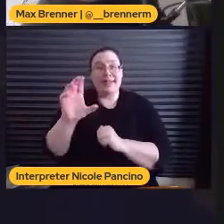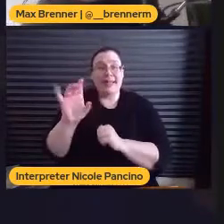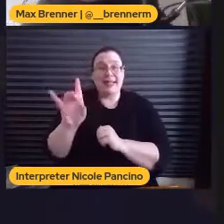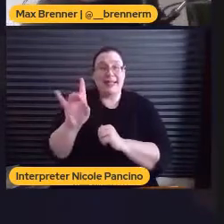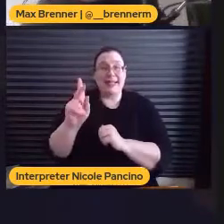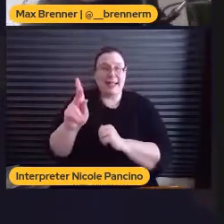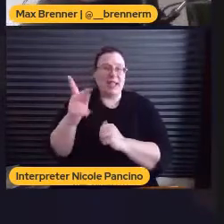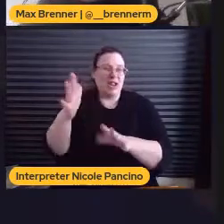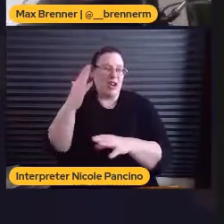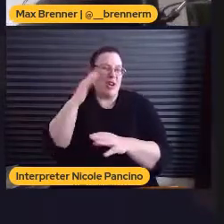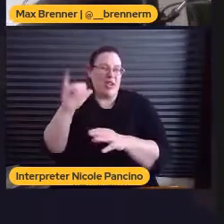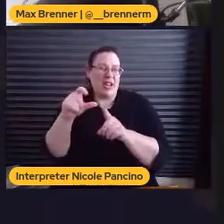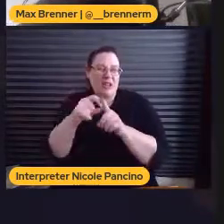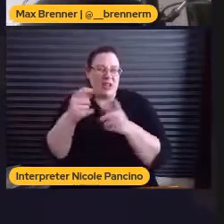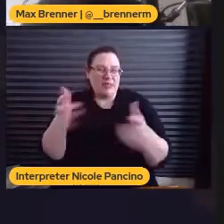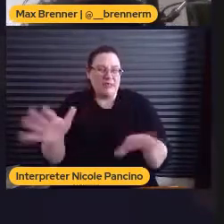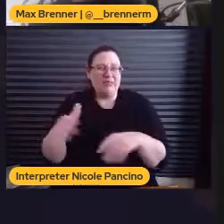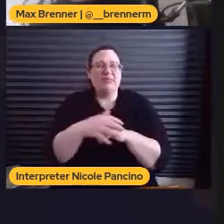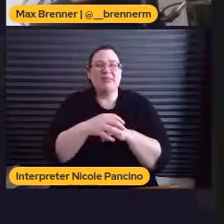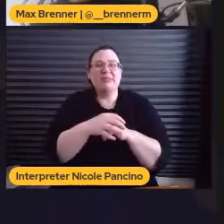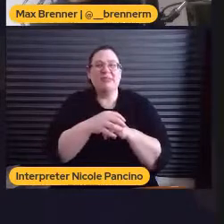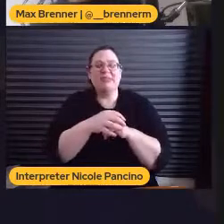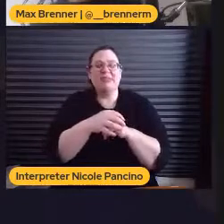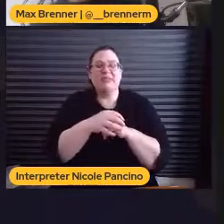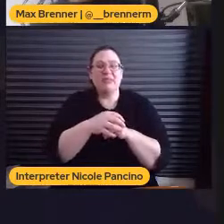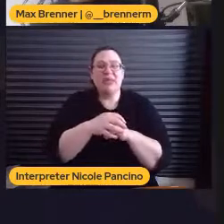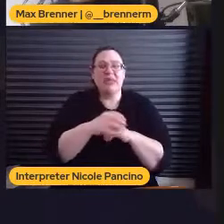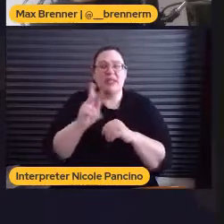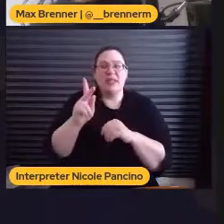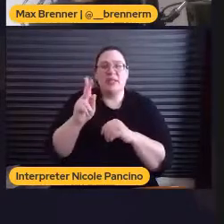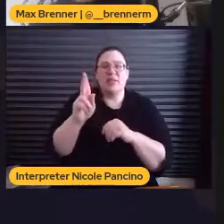term already. In the Kubernetes world, there are